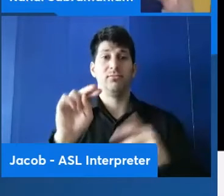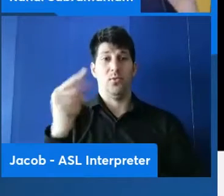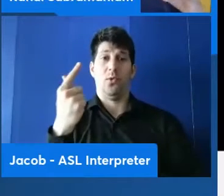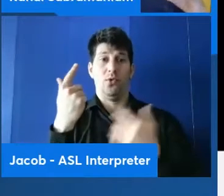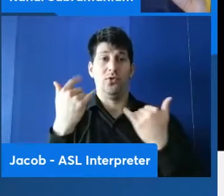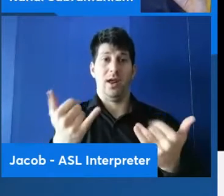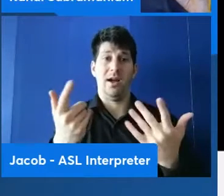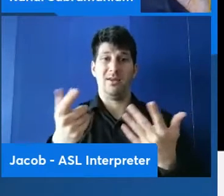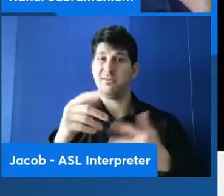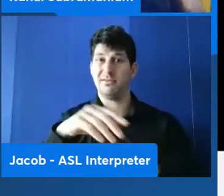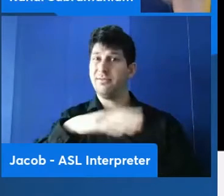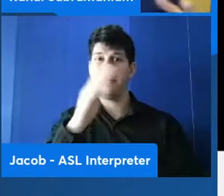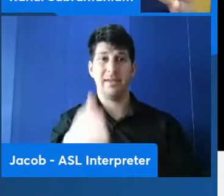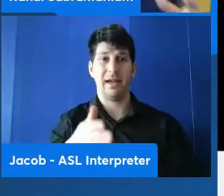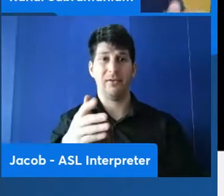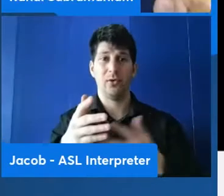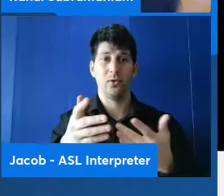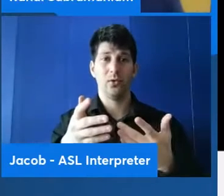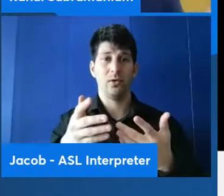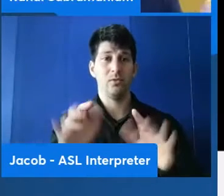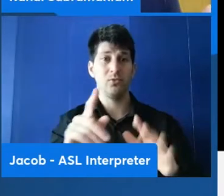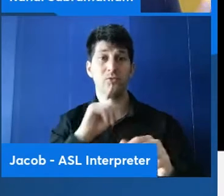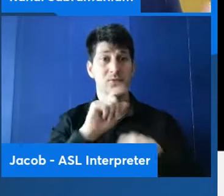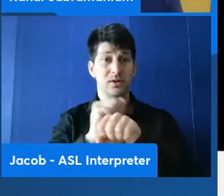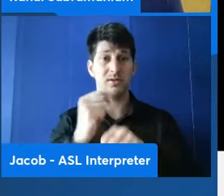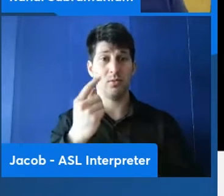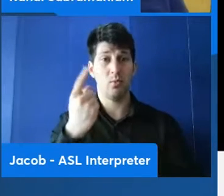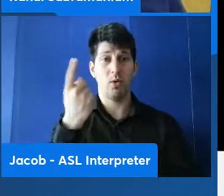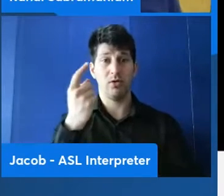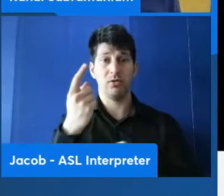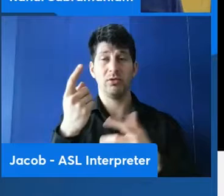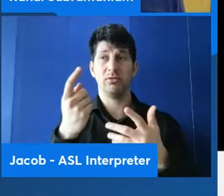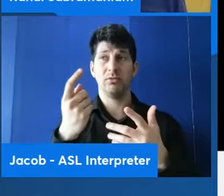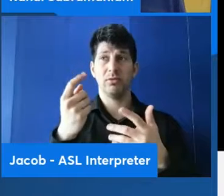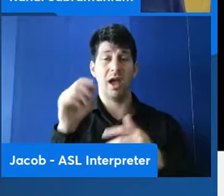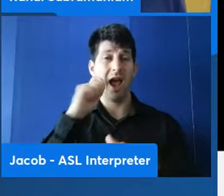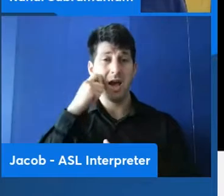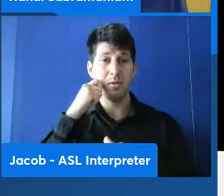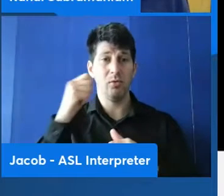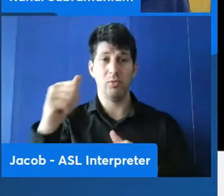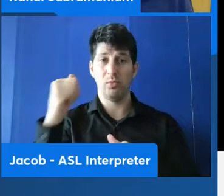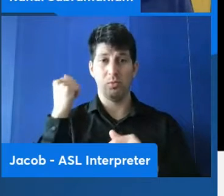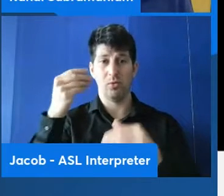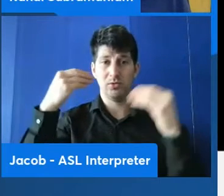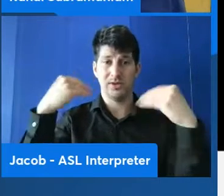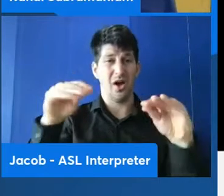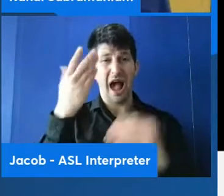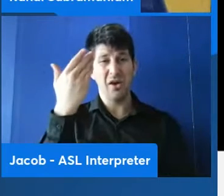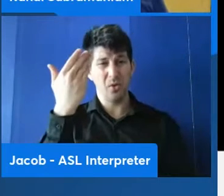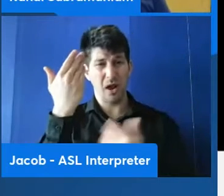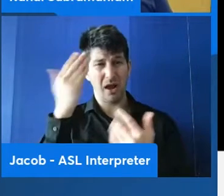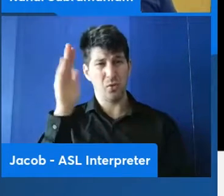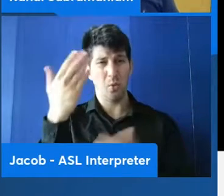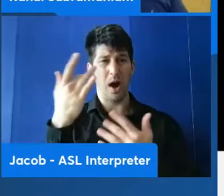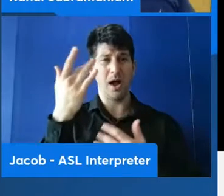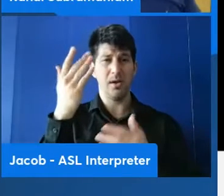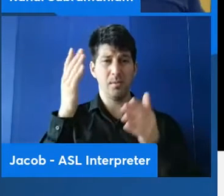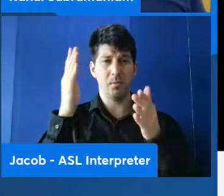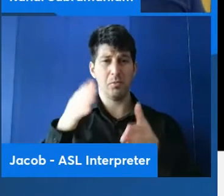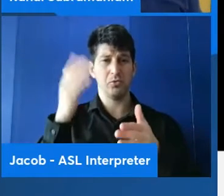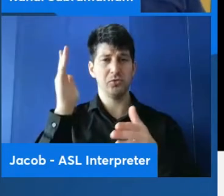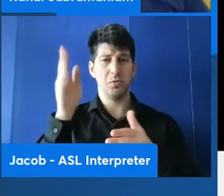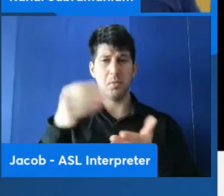I wonder, even though Apple continues to sell them, I don't know why someone would go buy one of these. The